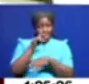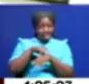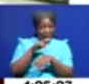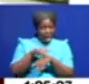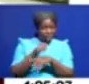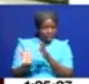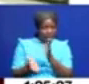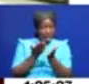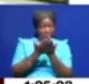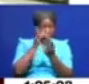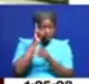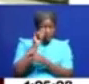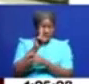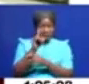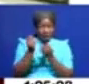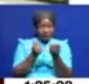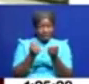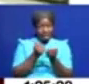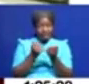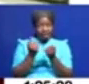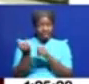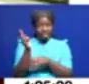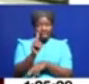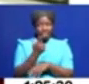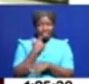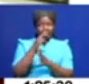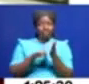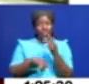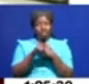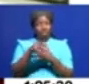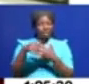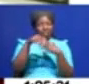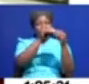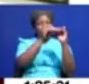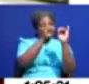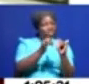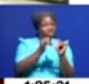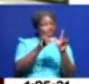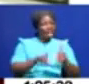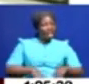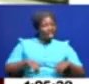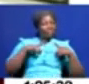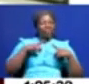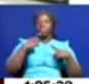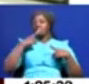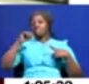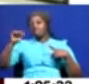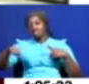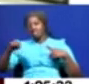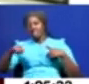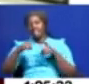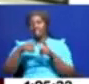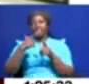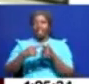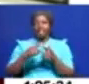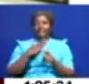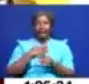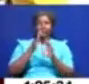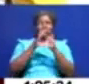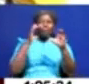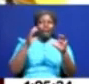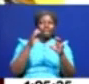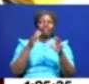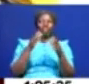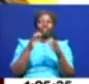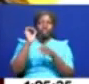likajitokezea. Wakasema, munaenda New Life, tukasema ndio. Basi star yetu imerudi,